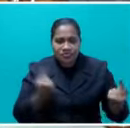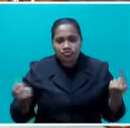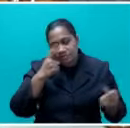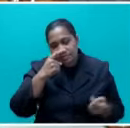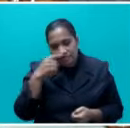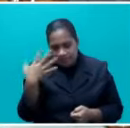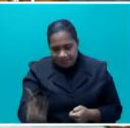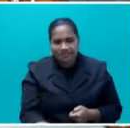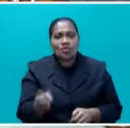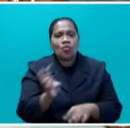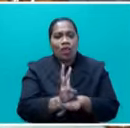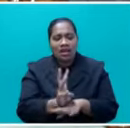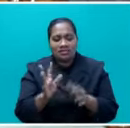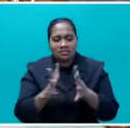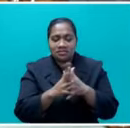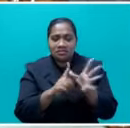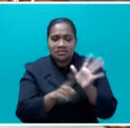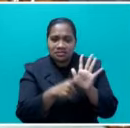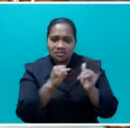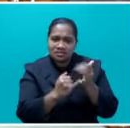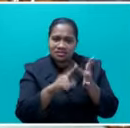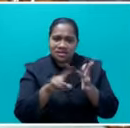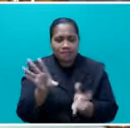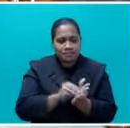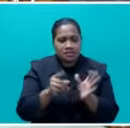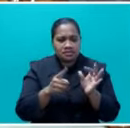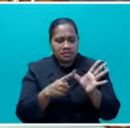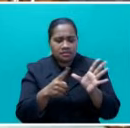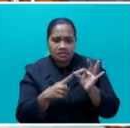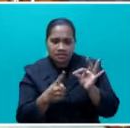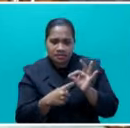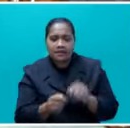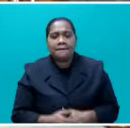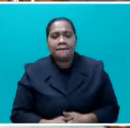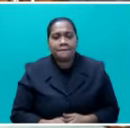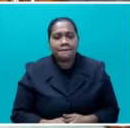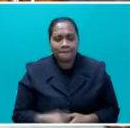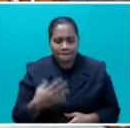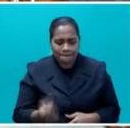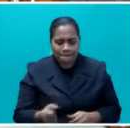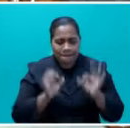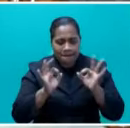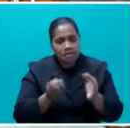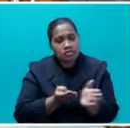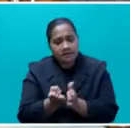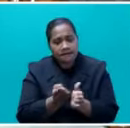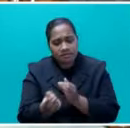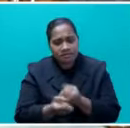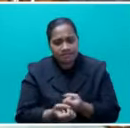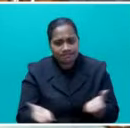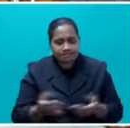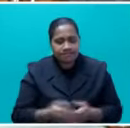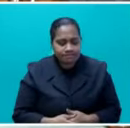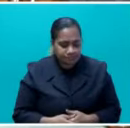app. Mr. Speaker, sir, Walesi is committed to ensuring excellent service delivery and is consistently elevating the Walesi app